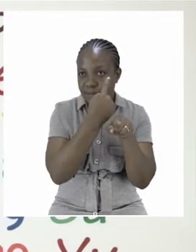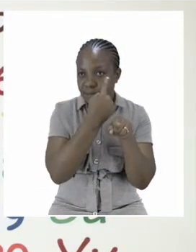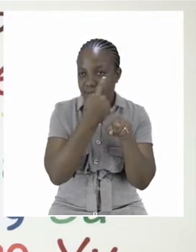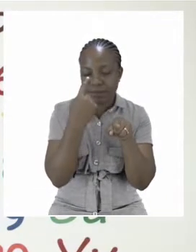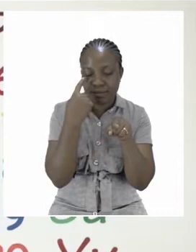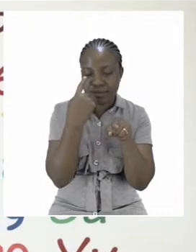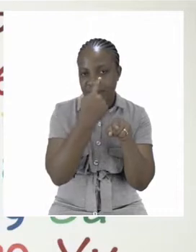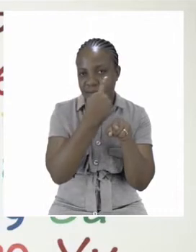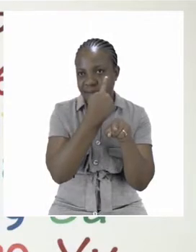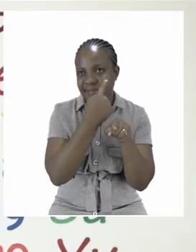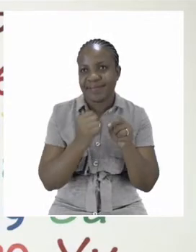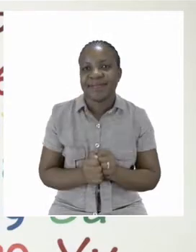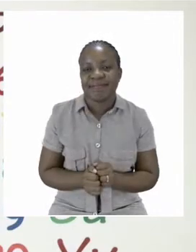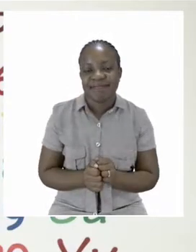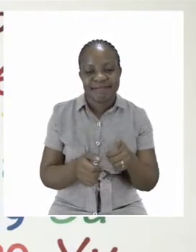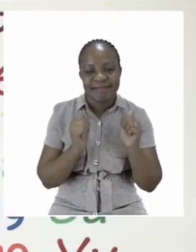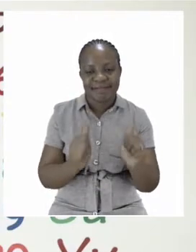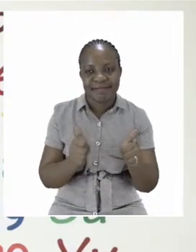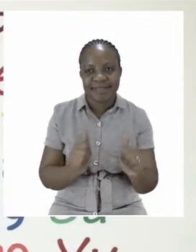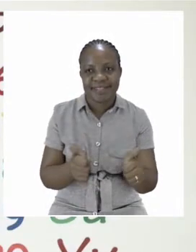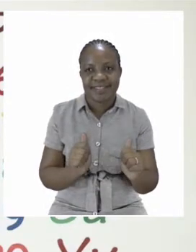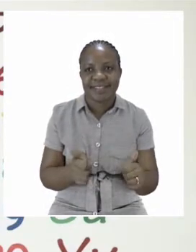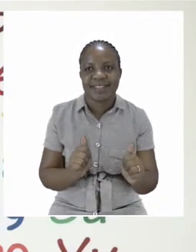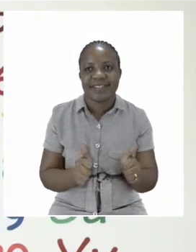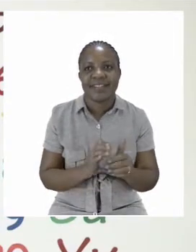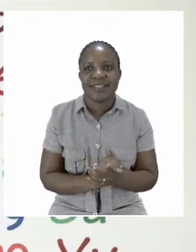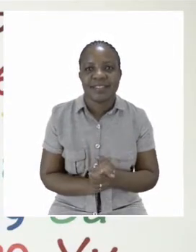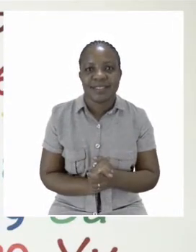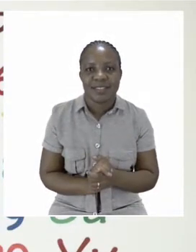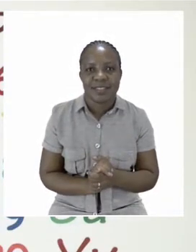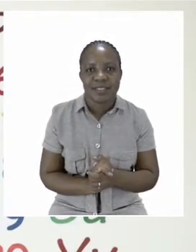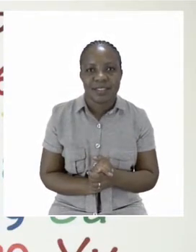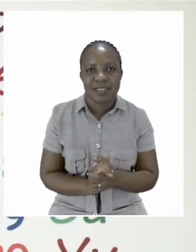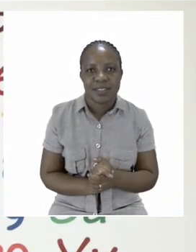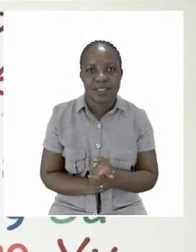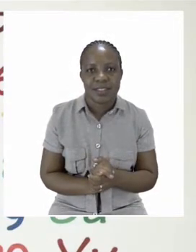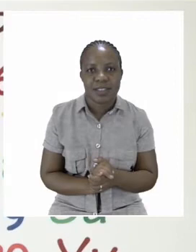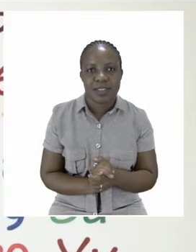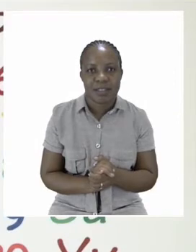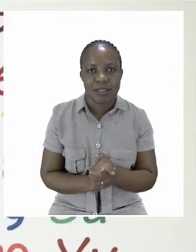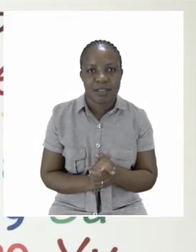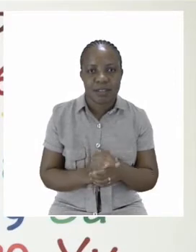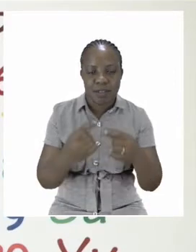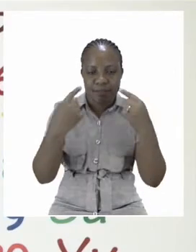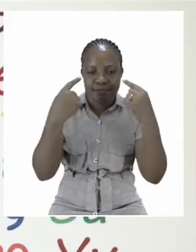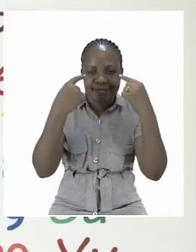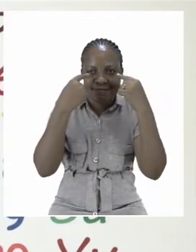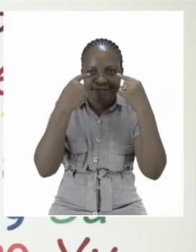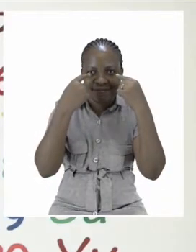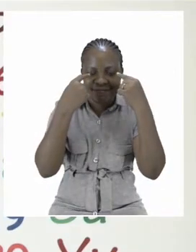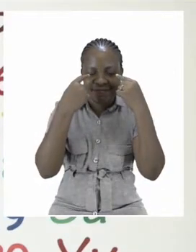eyes. Well done. Now point to your eyes.